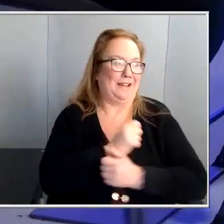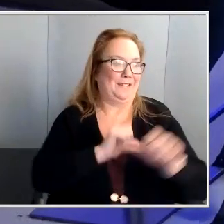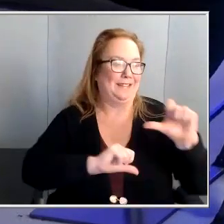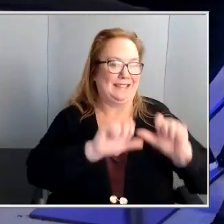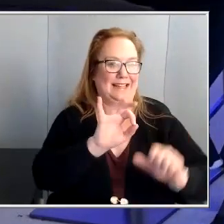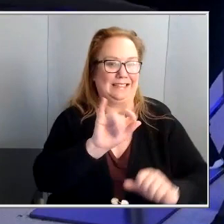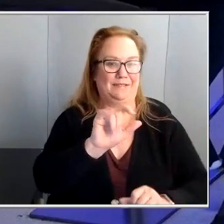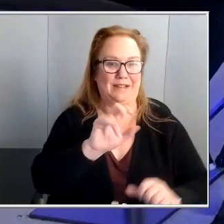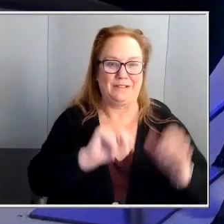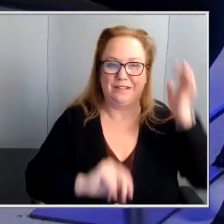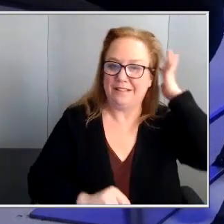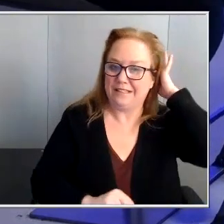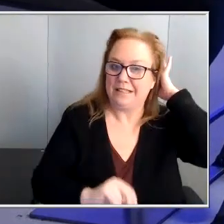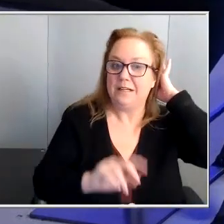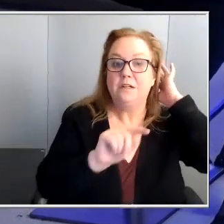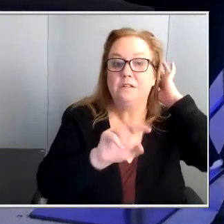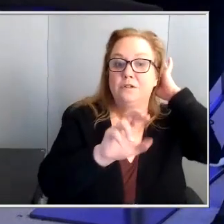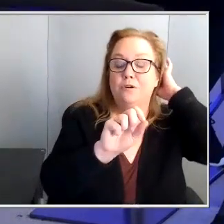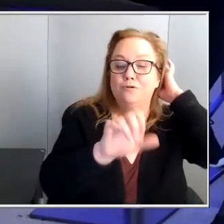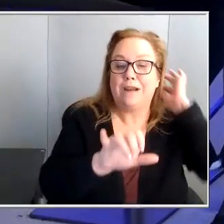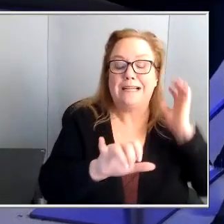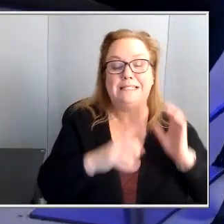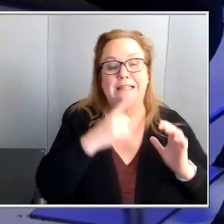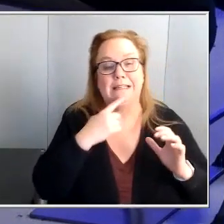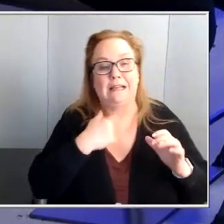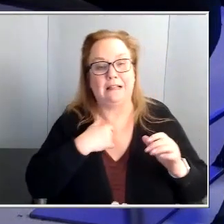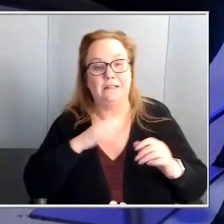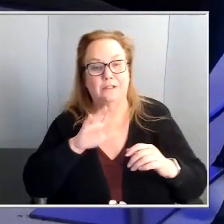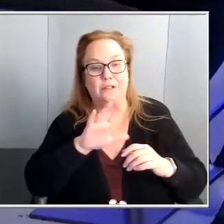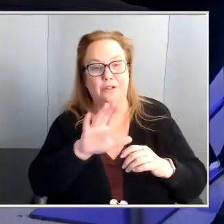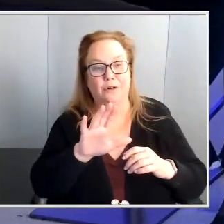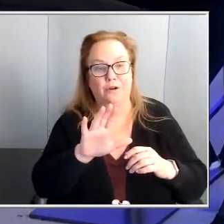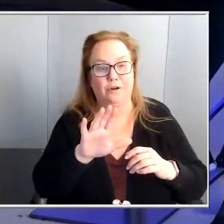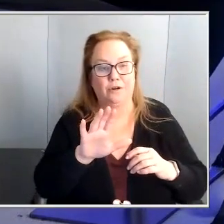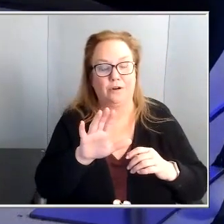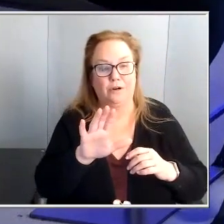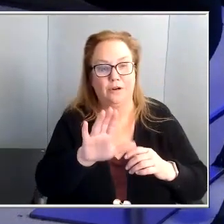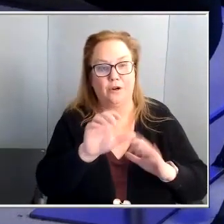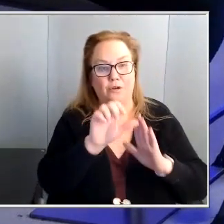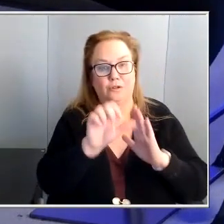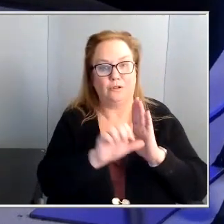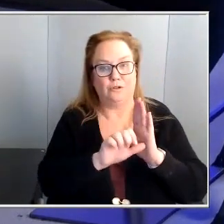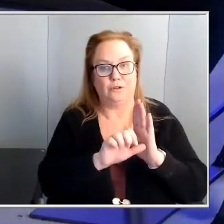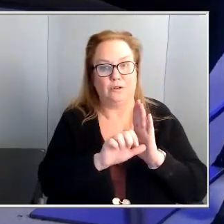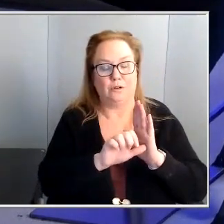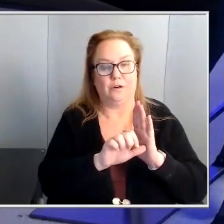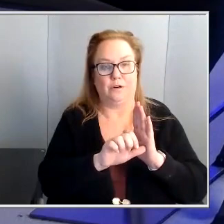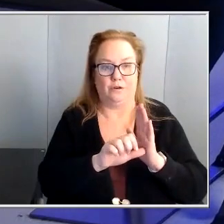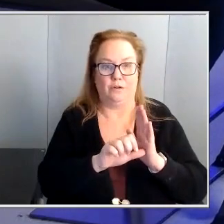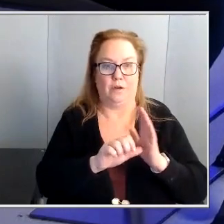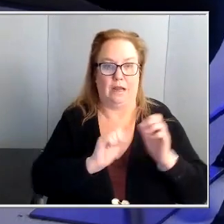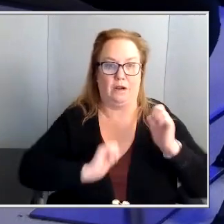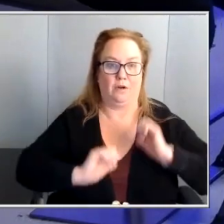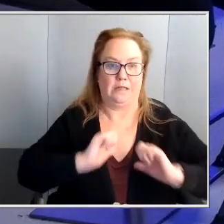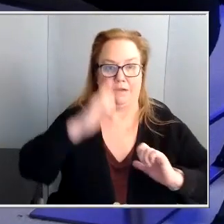a great thing. Okay, so Tracy, tell us about your surgery. We understand you had a pretty aggressive brain